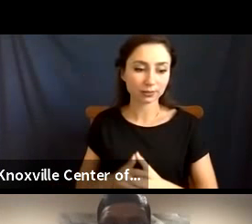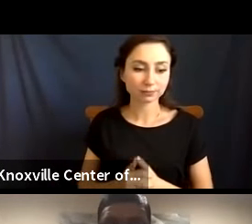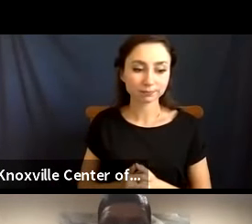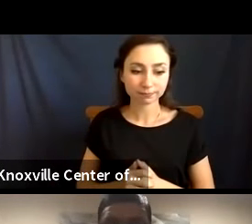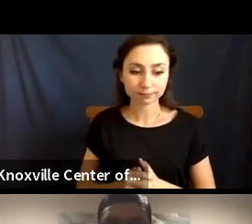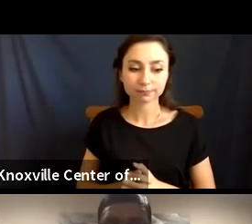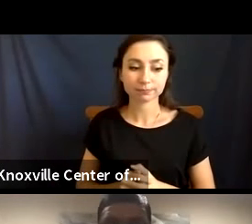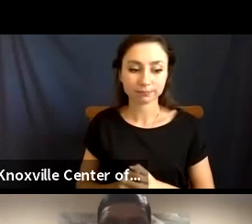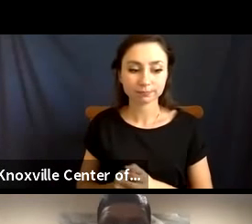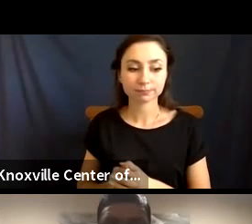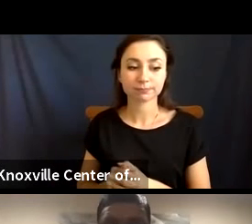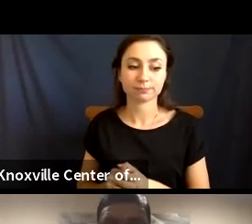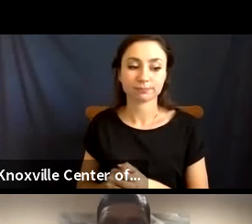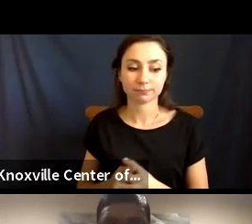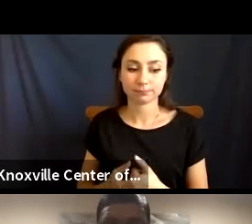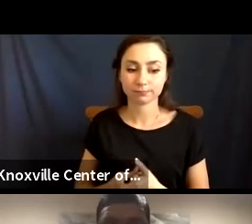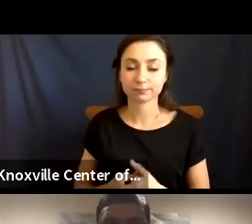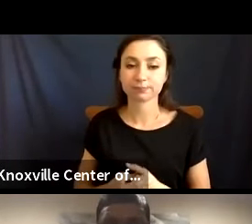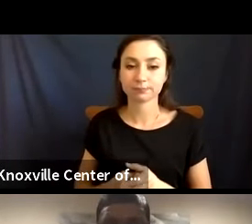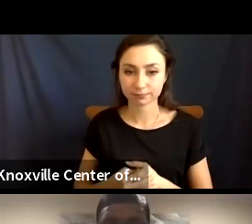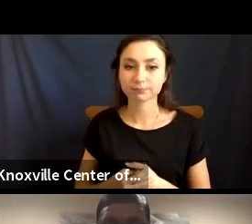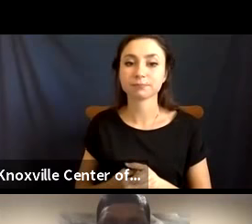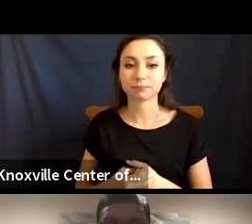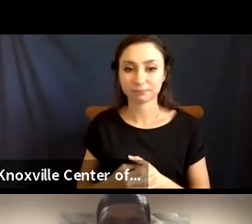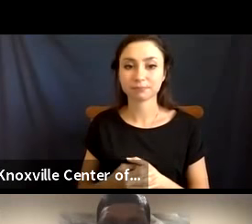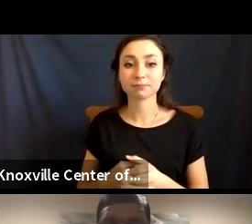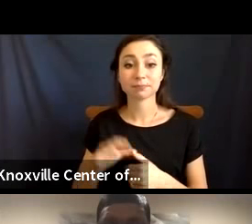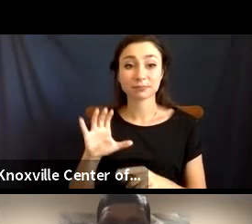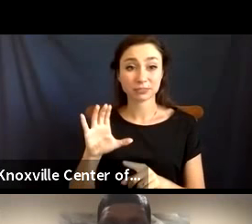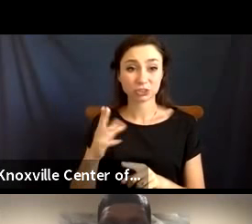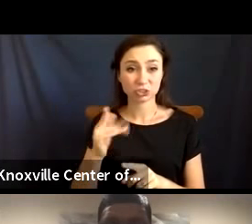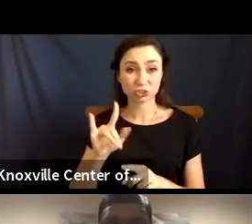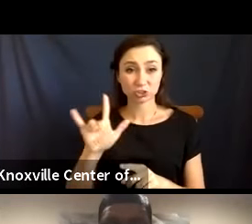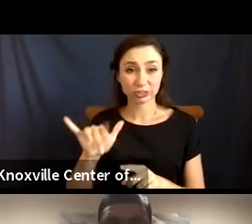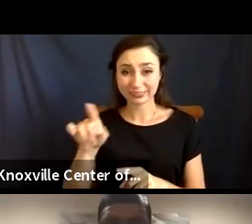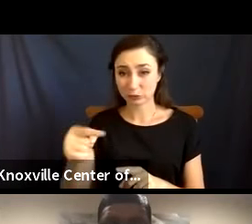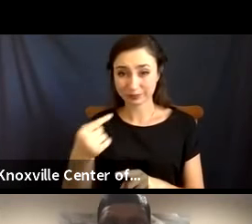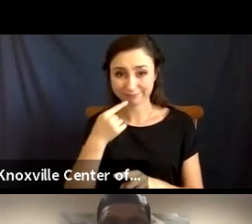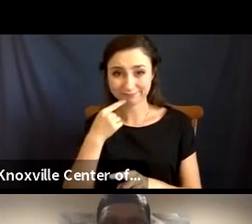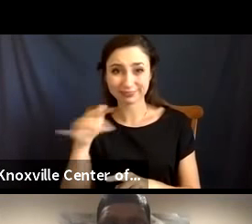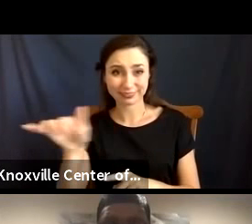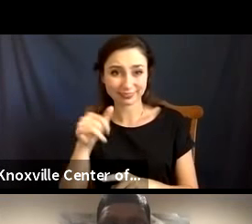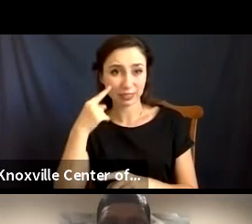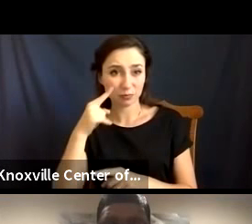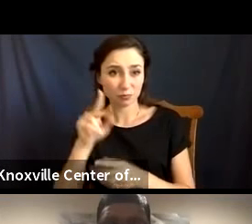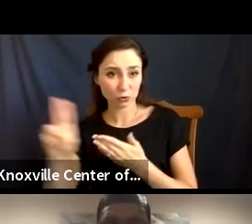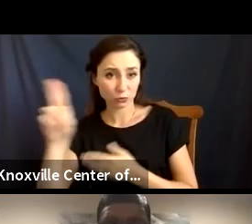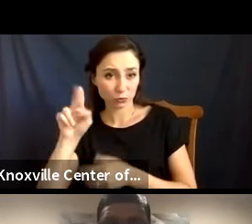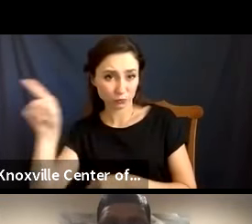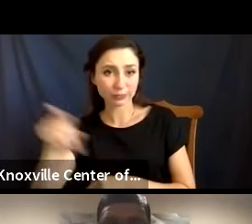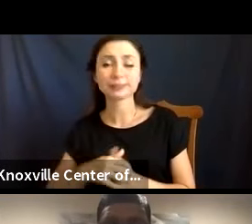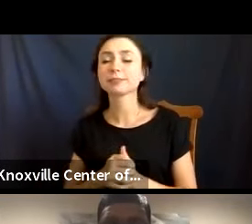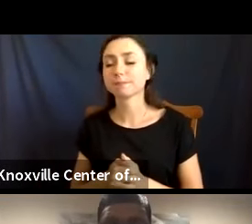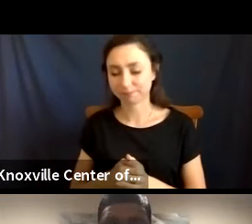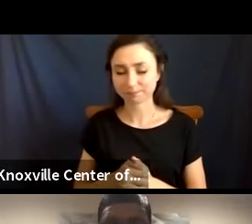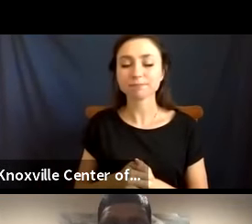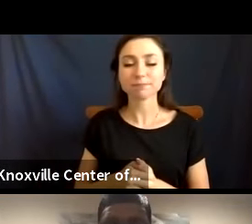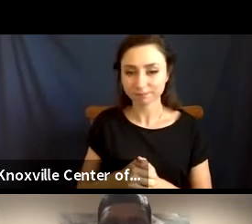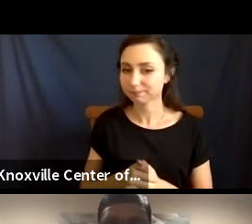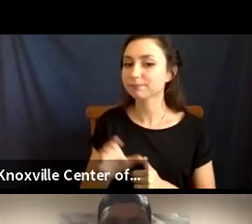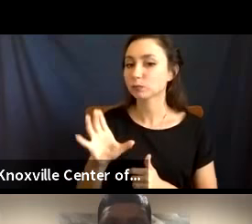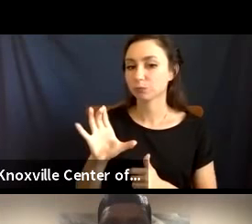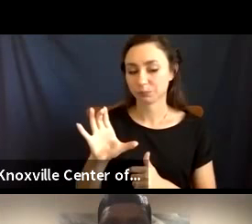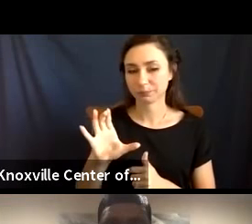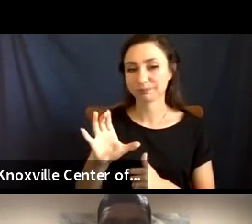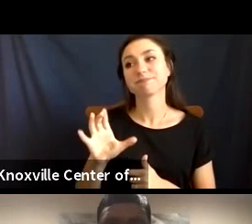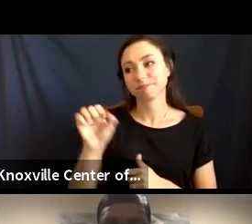the university side as well. and as Charity said, hearing the same thing from the university side. So we are getting verbally